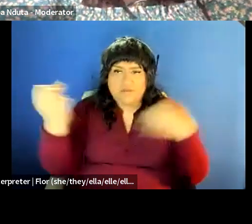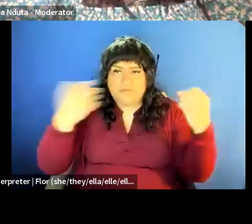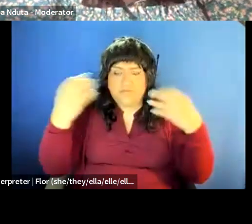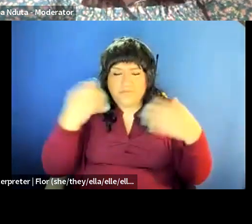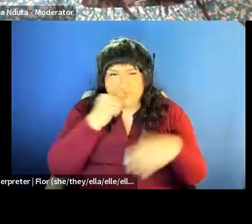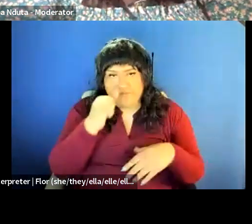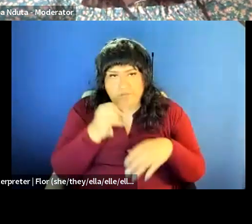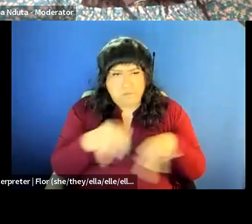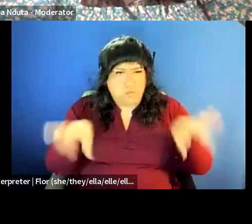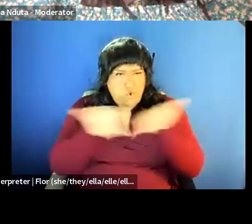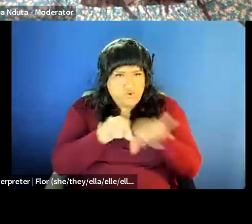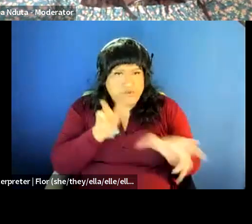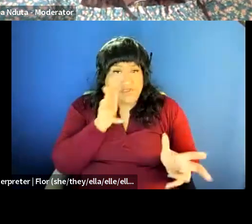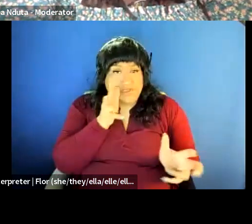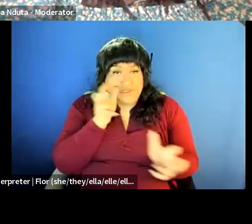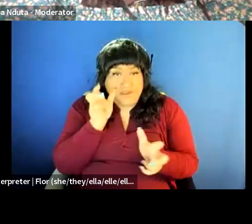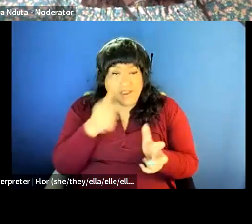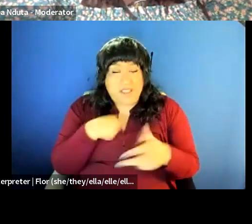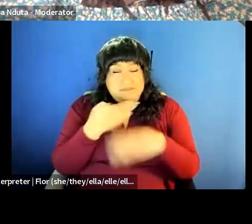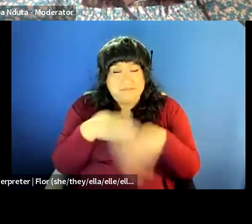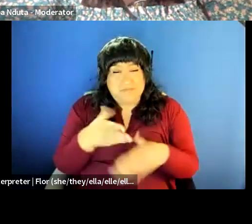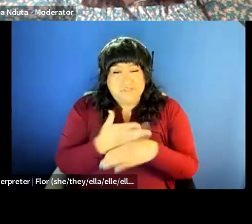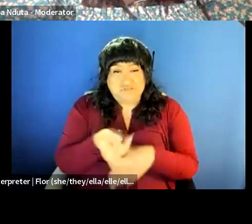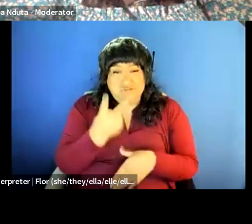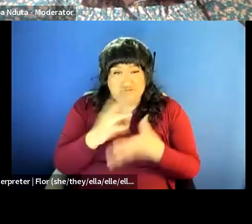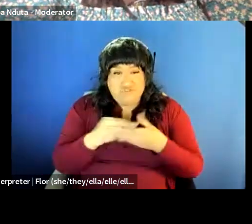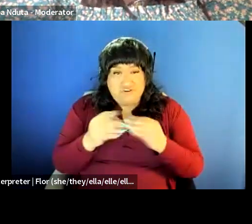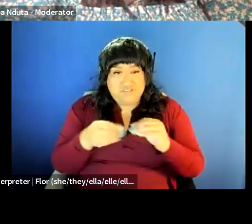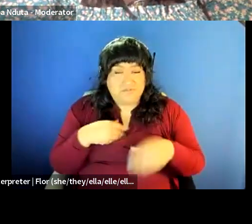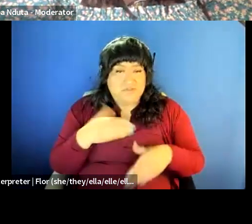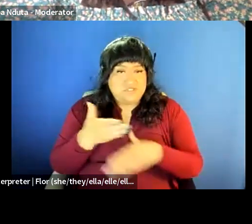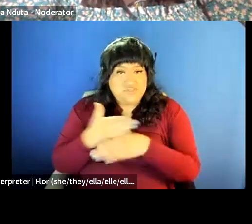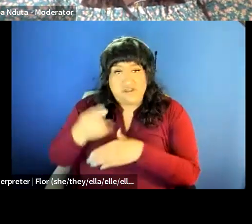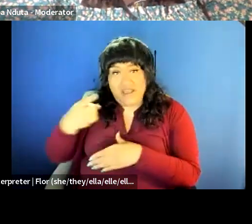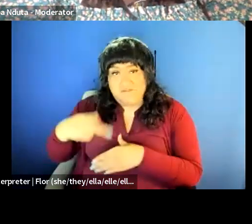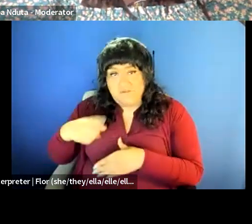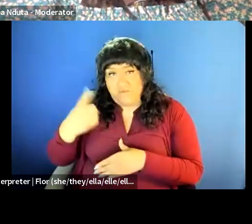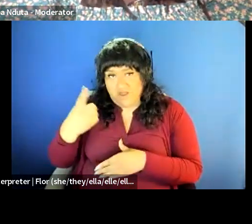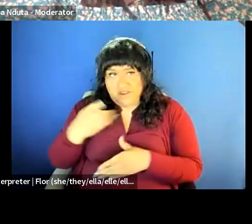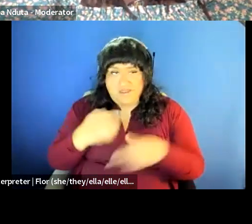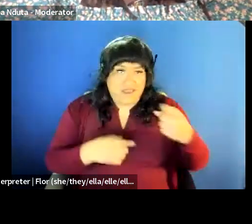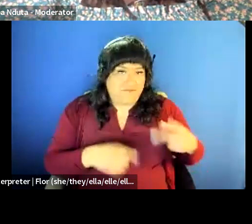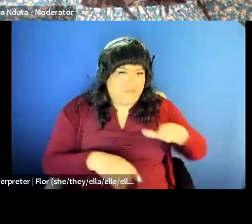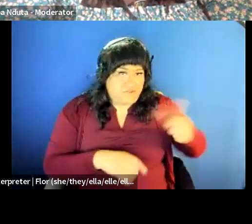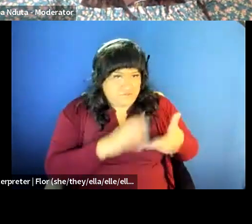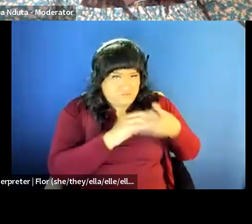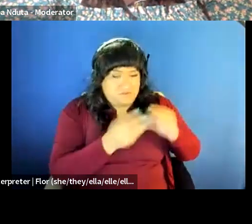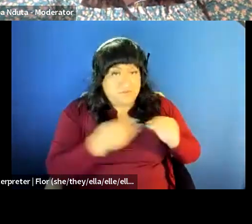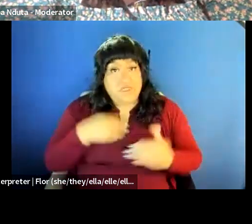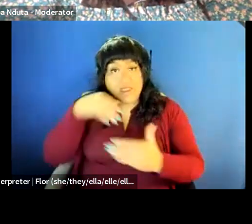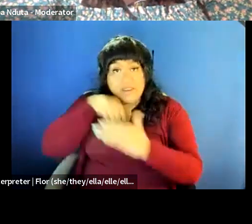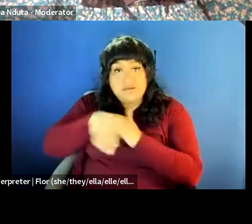stories. I've split between two stories, so I'm gonna share half of one and half of the other. But I entered the